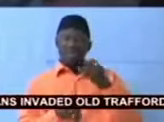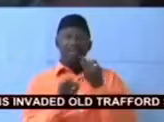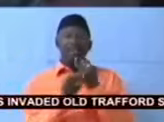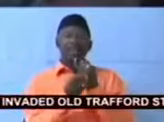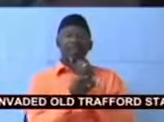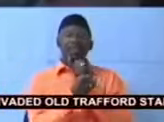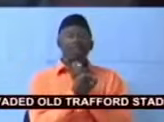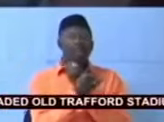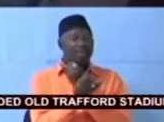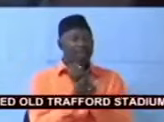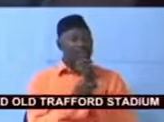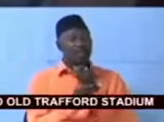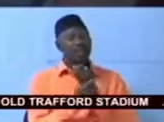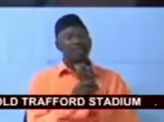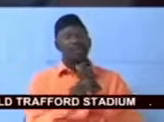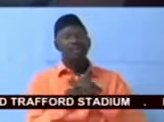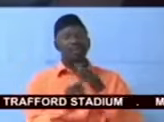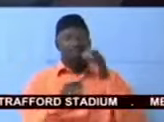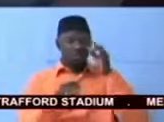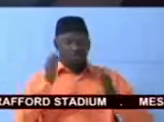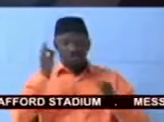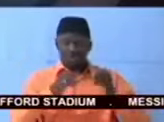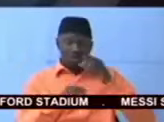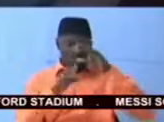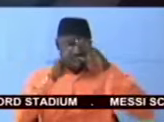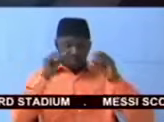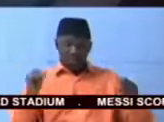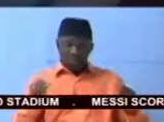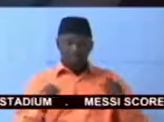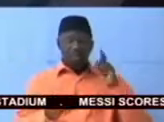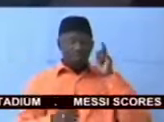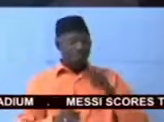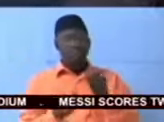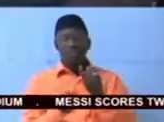And not only independent but absolutely independent.